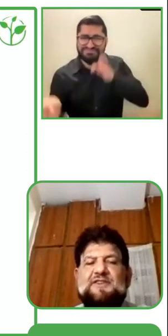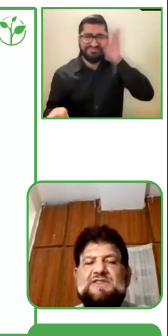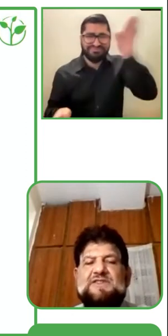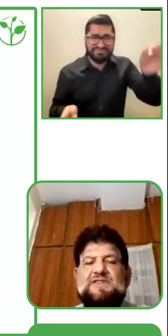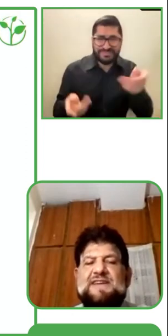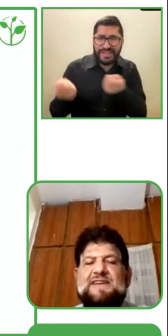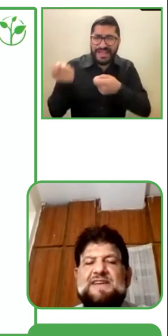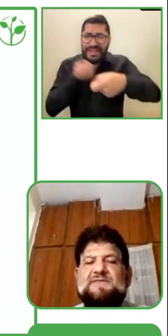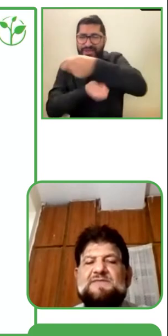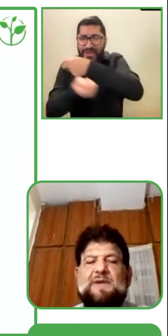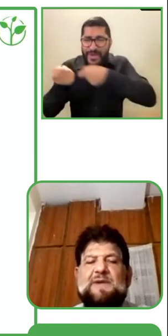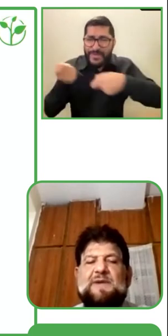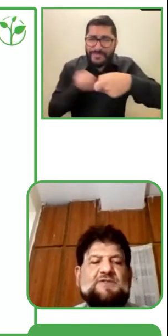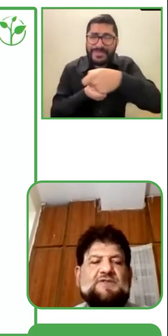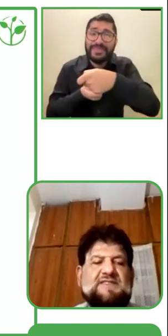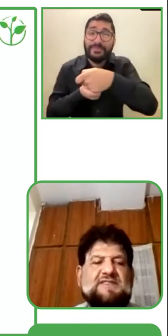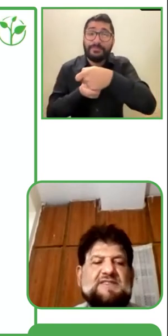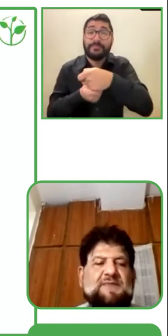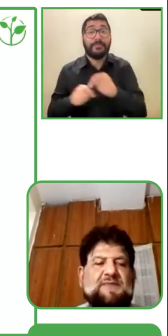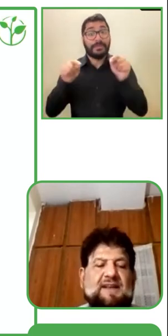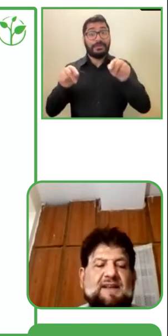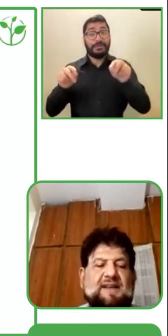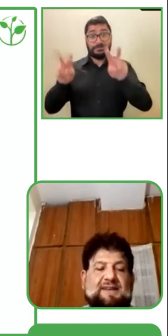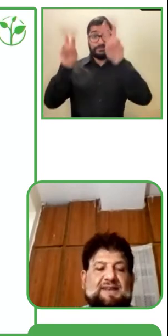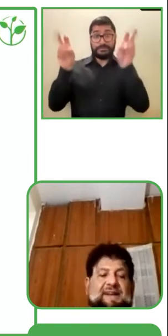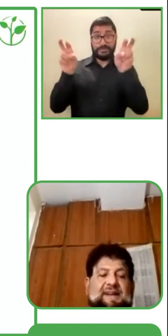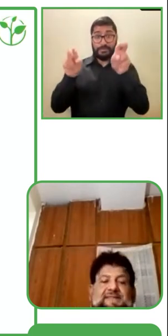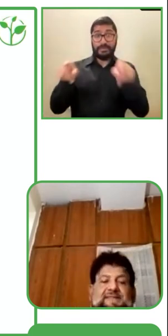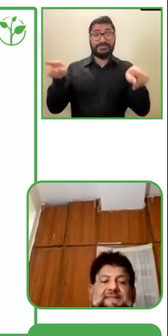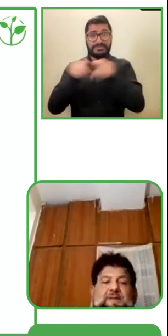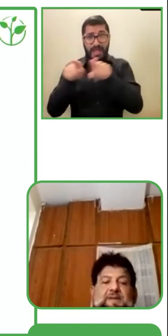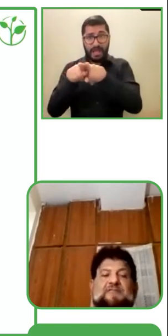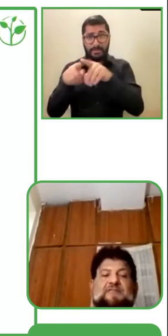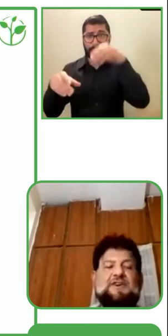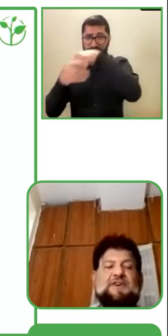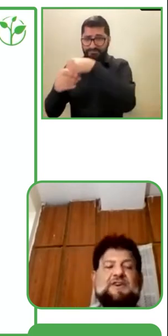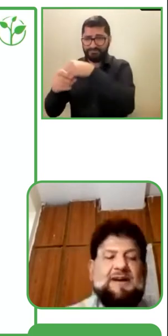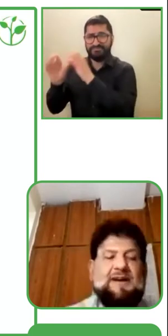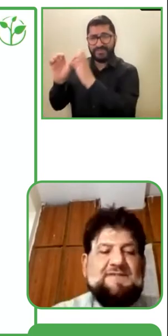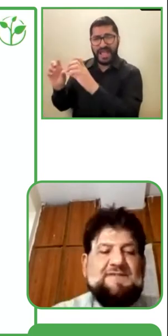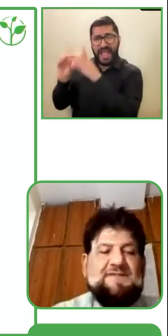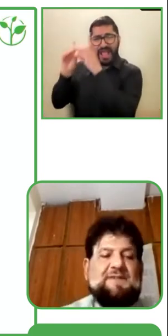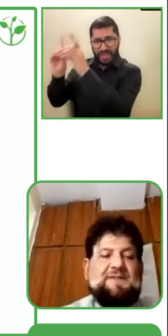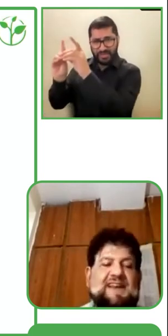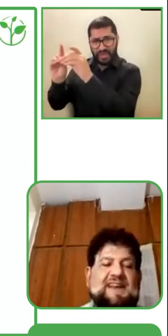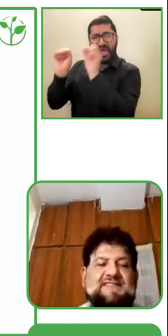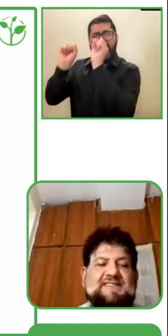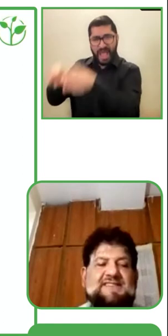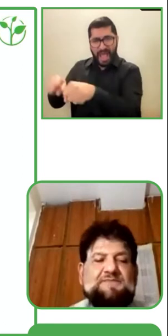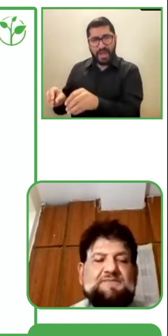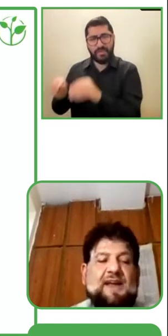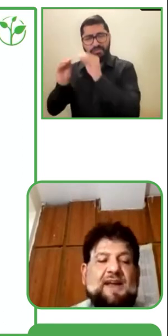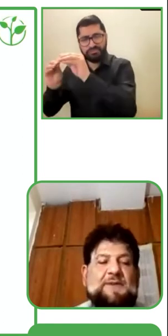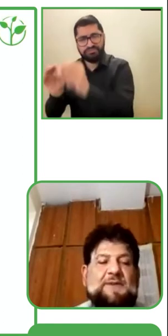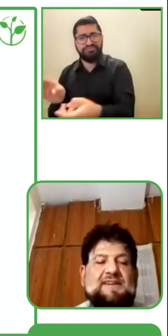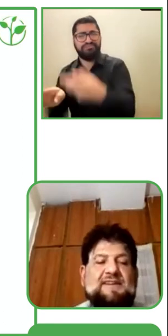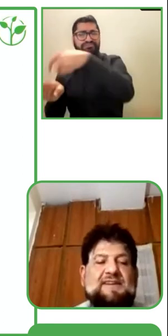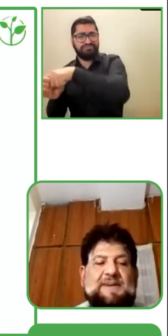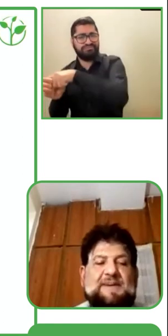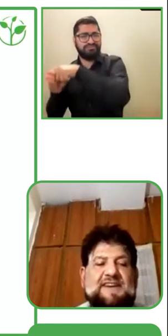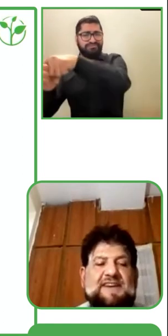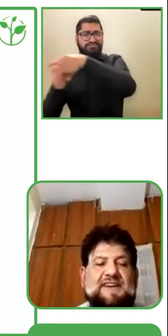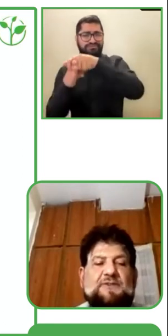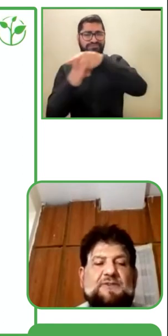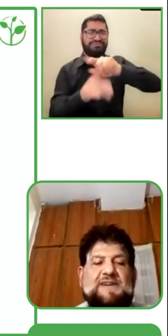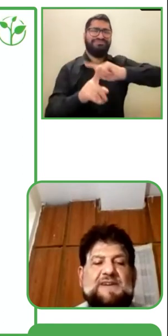can use their bicycles for going to schools. Now I would like to talk about our challenges.